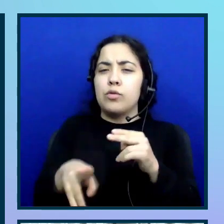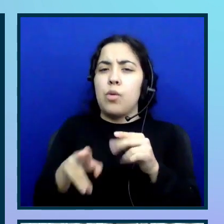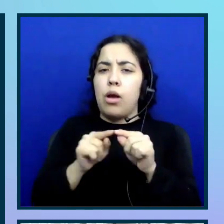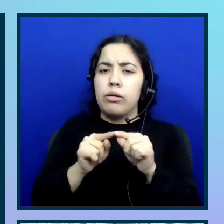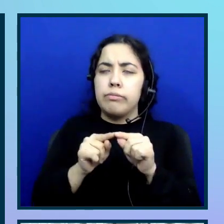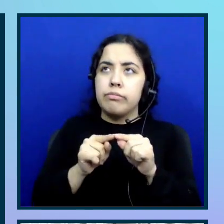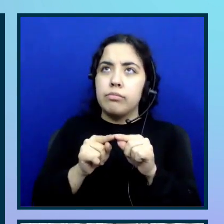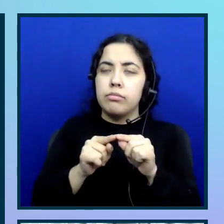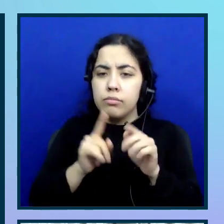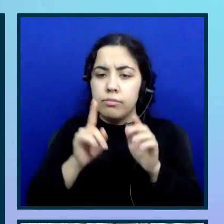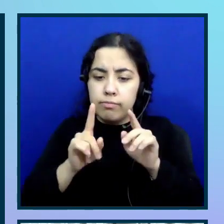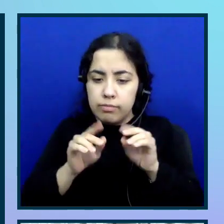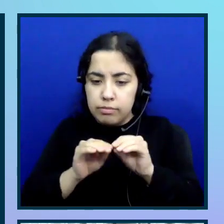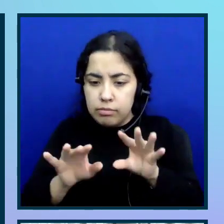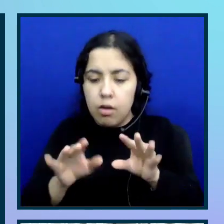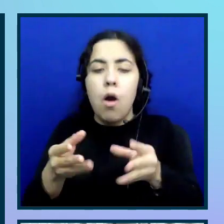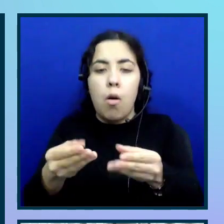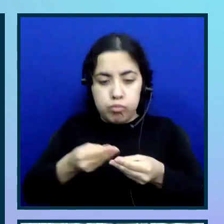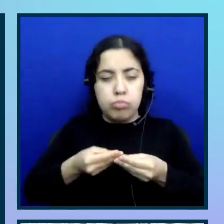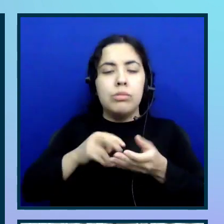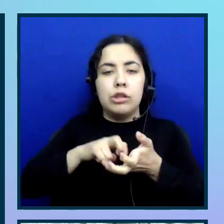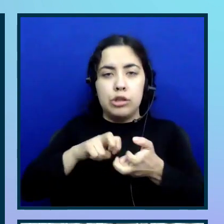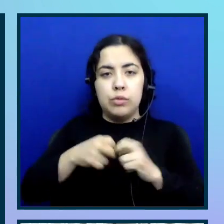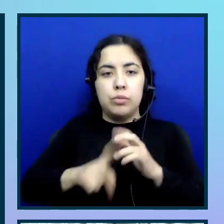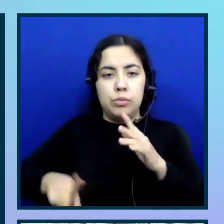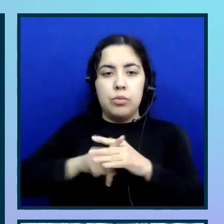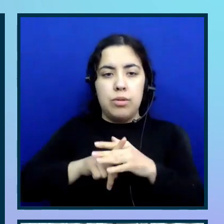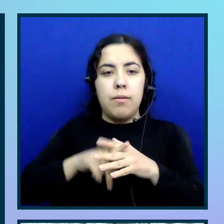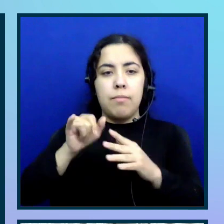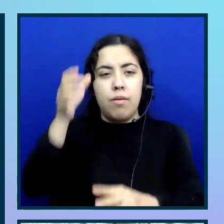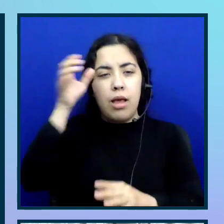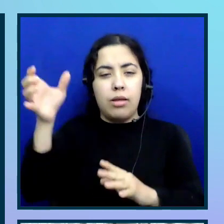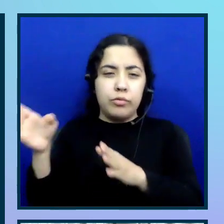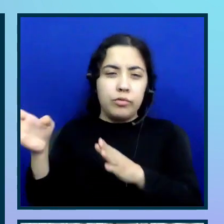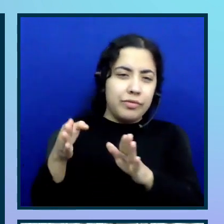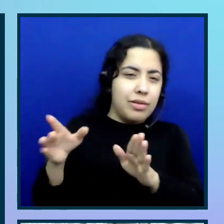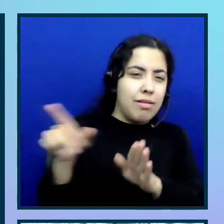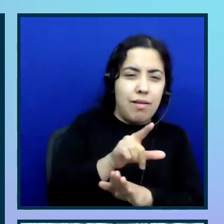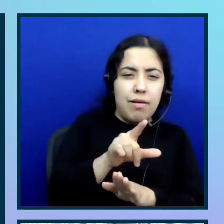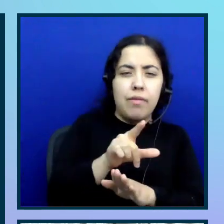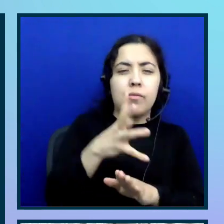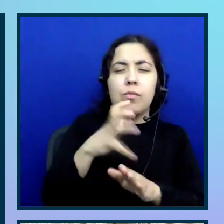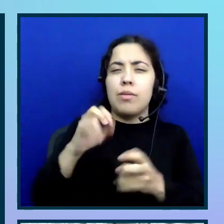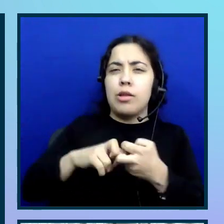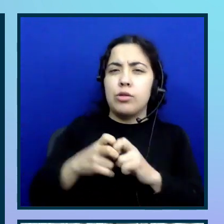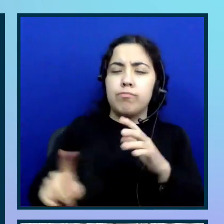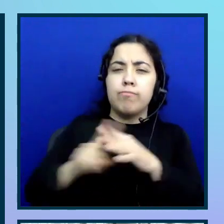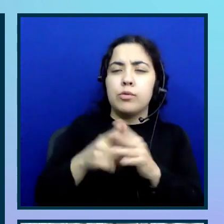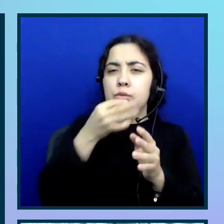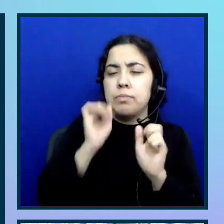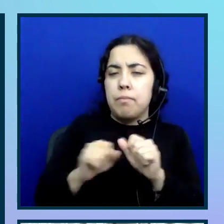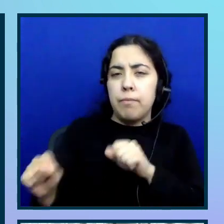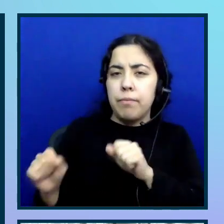to find these issues early. And kind of following along with the concept of shifting left, you want to find these issues ideally as soon as possible.